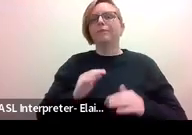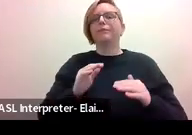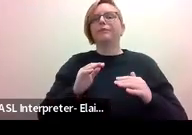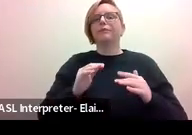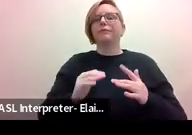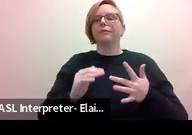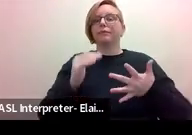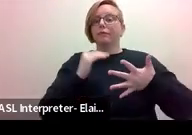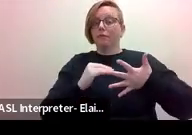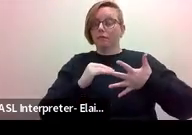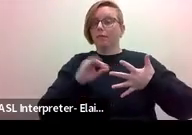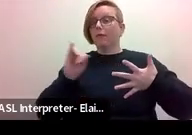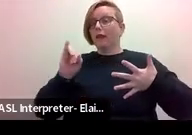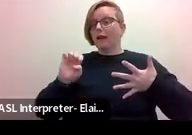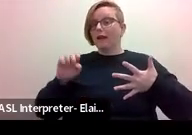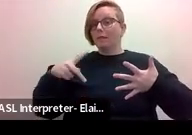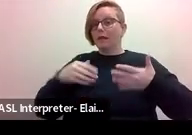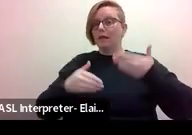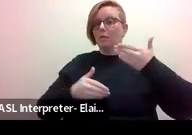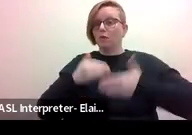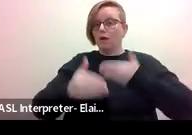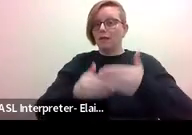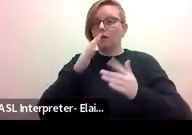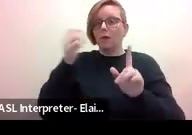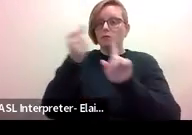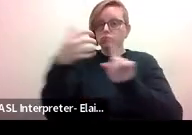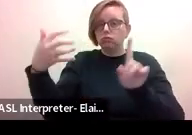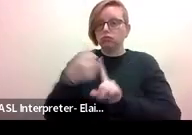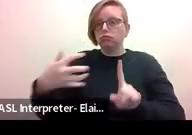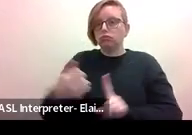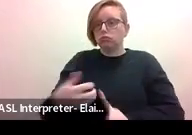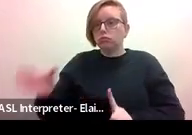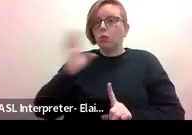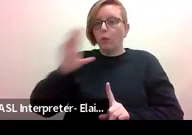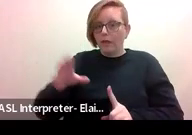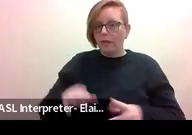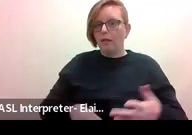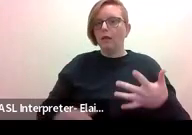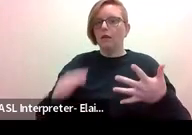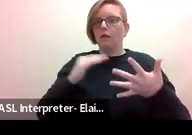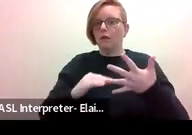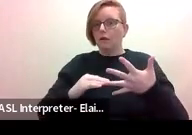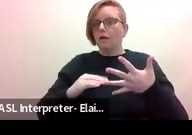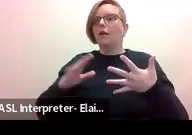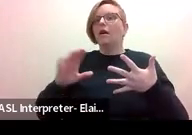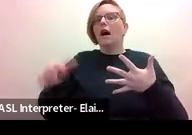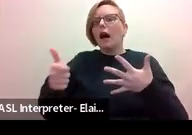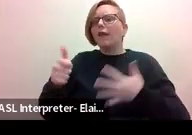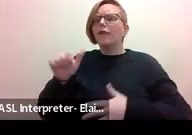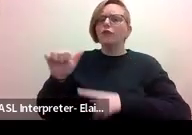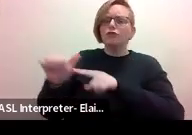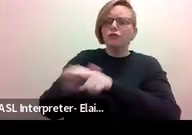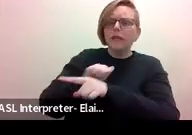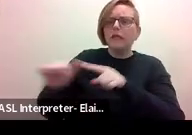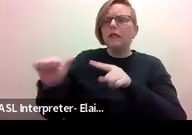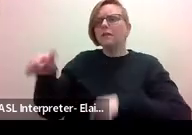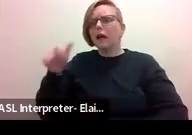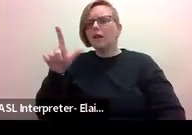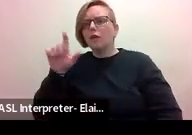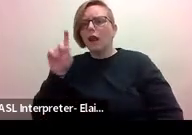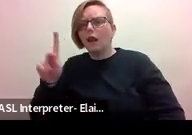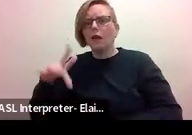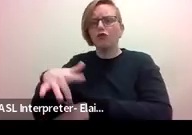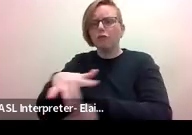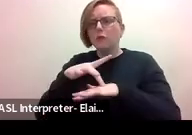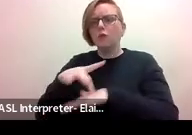other considerations that we just like to include, other links to certain trainings and whatnot if you need more information. We have,